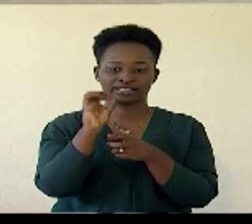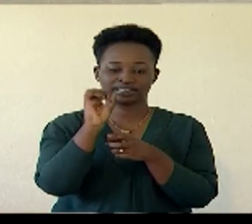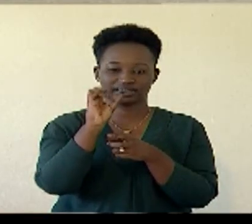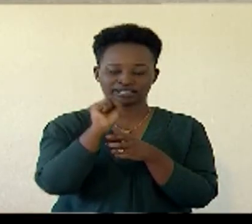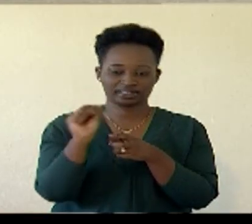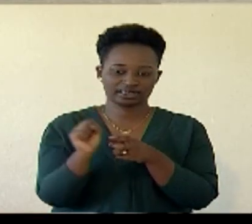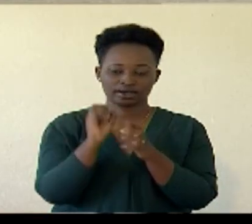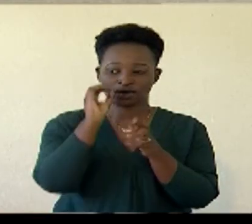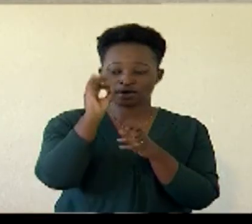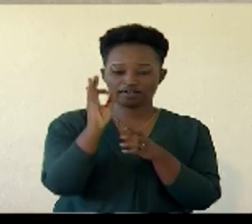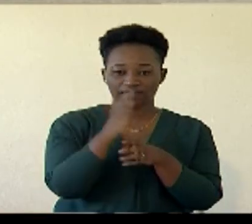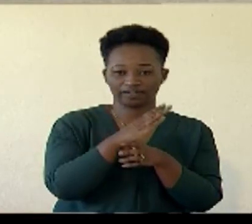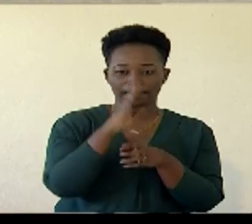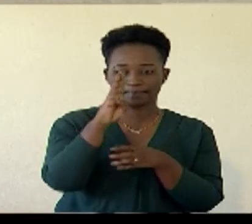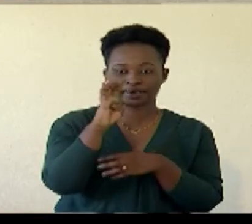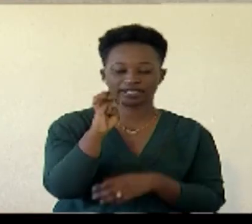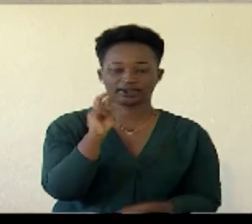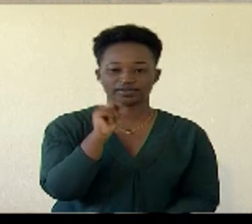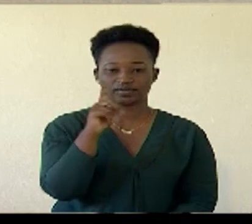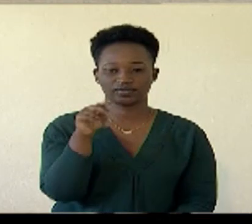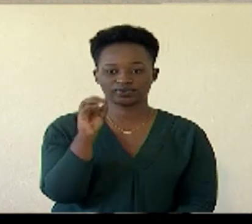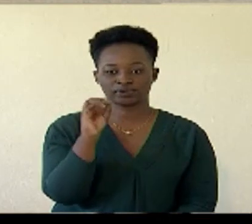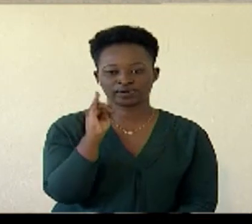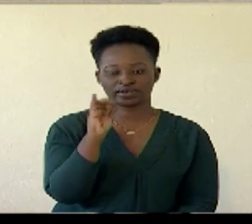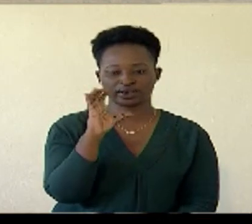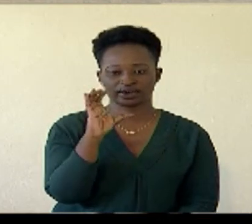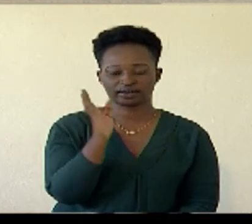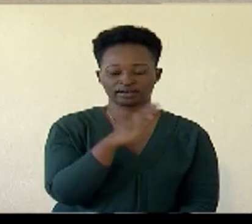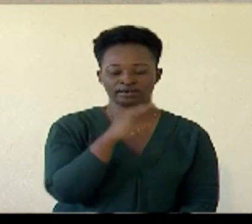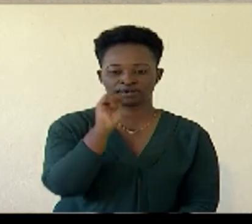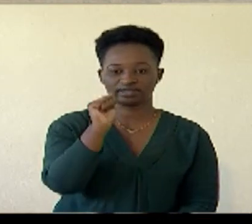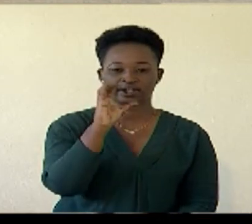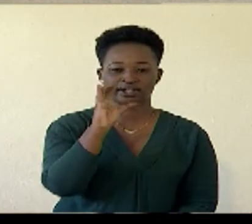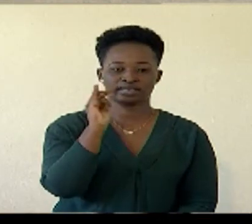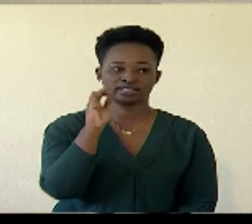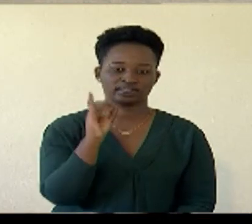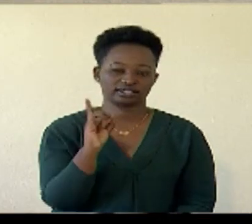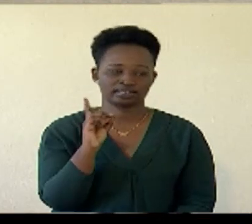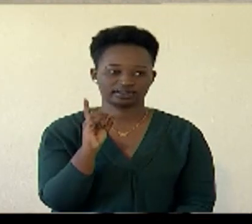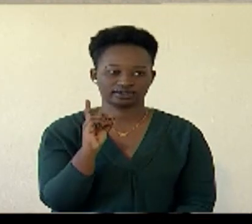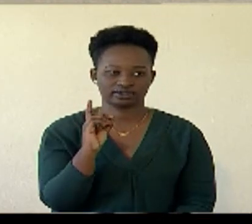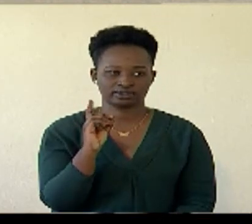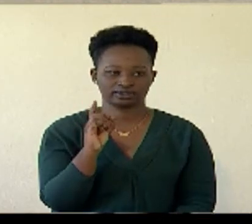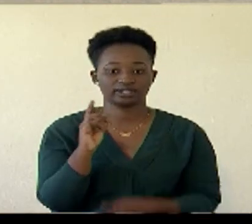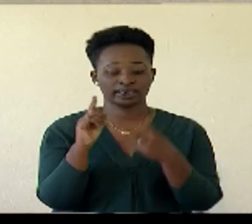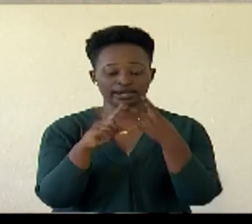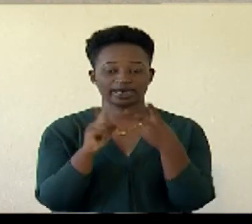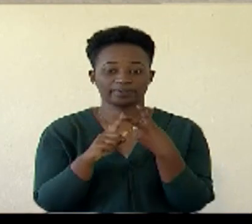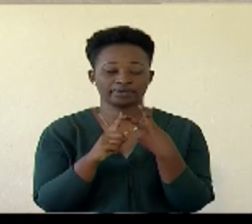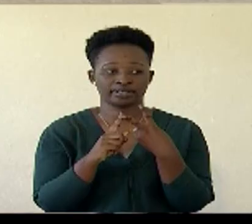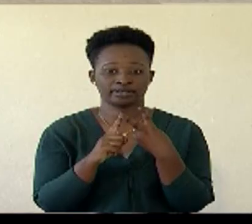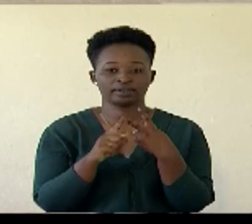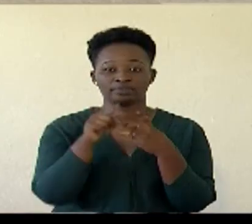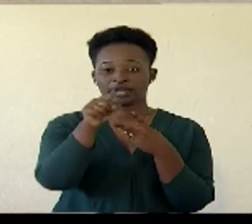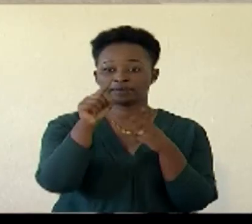because this is the simplest member of the aromatic carboxylic acids. And two, you'll